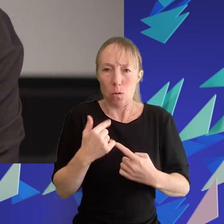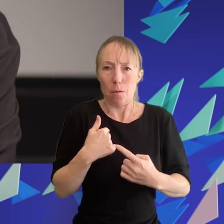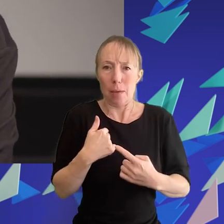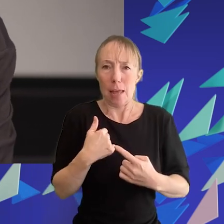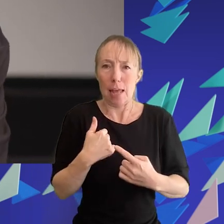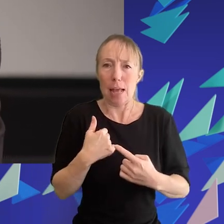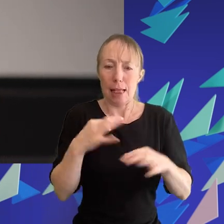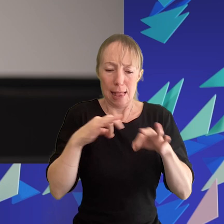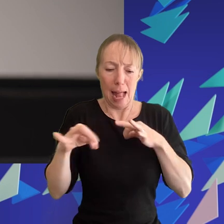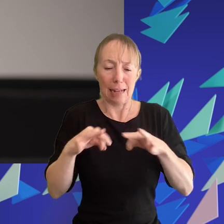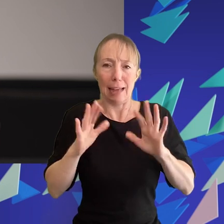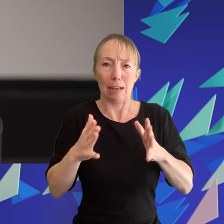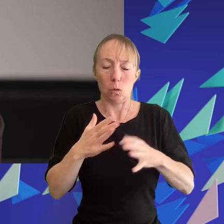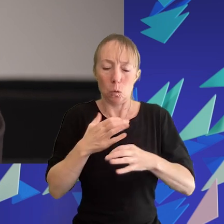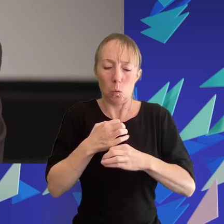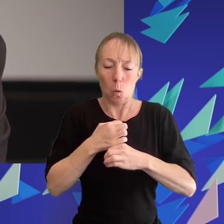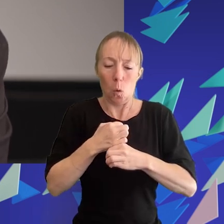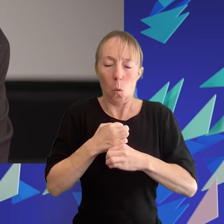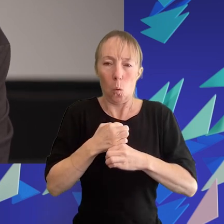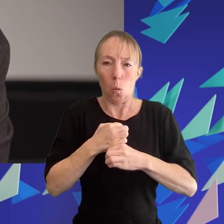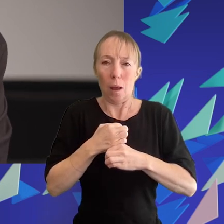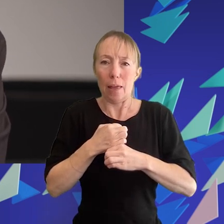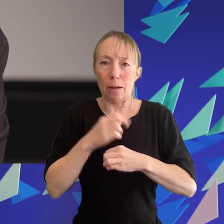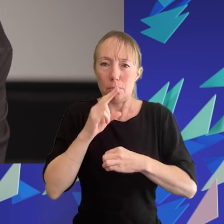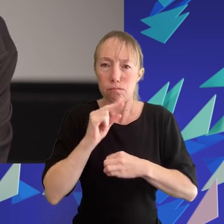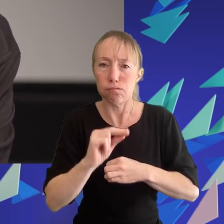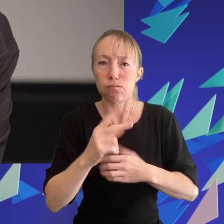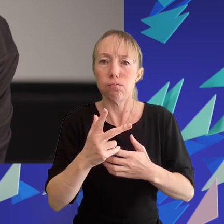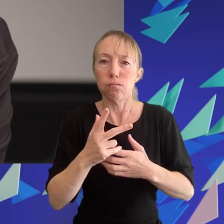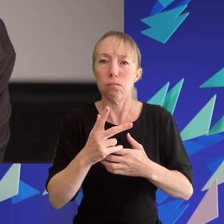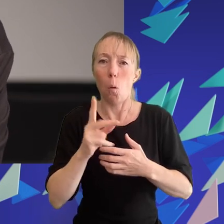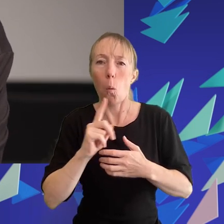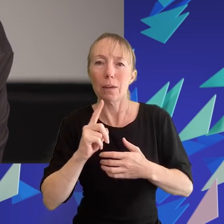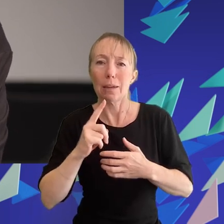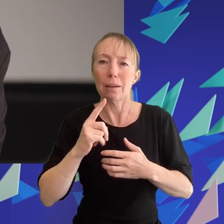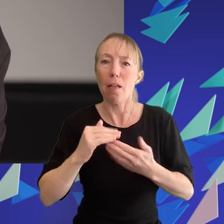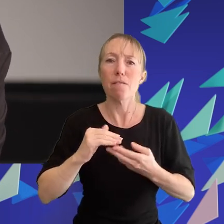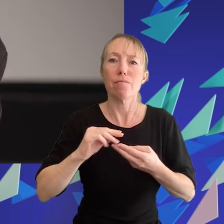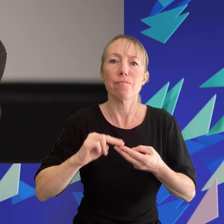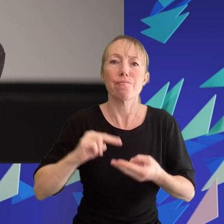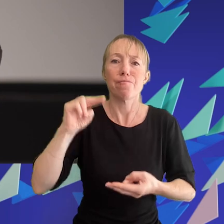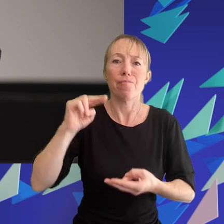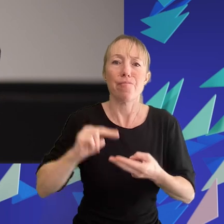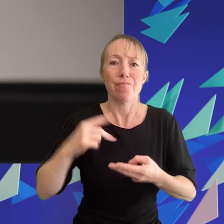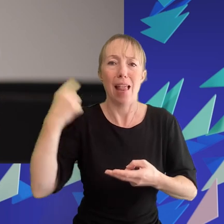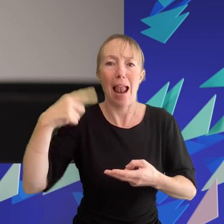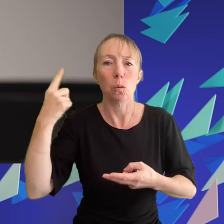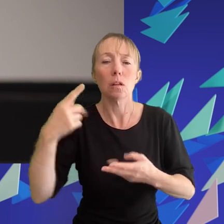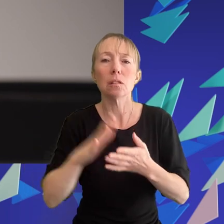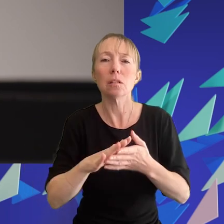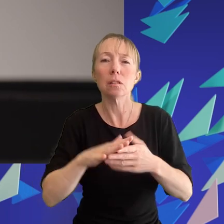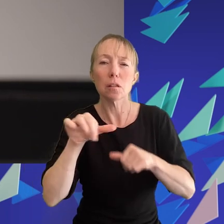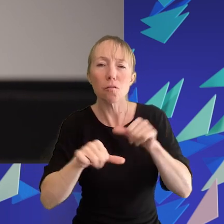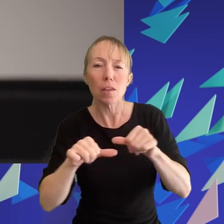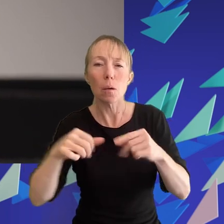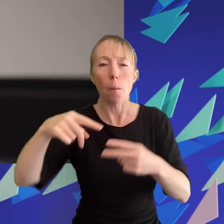hold that silence to deliver the line? What is the volume of the... What I'm saying is the rhythm of a blocking of a scene, how